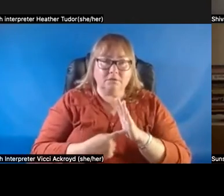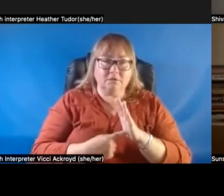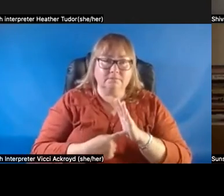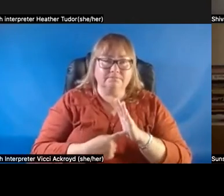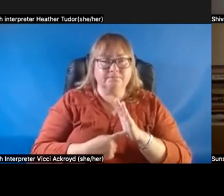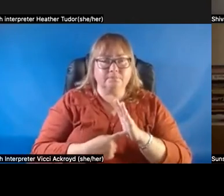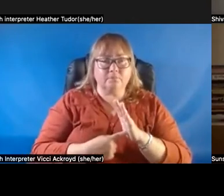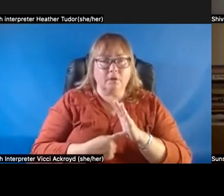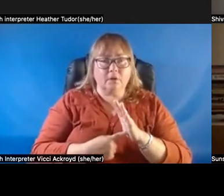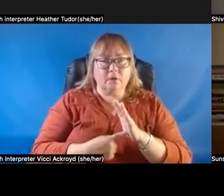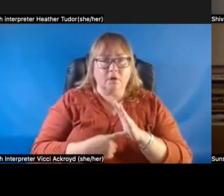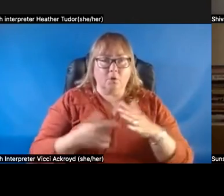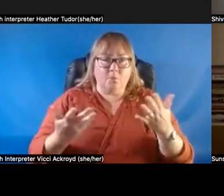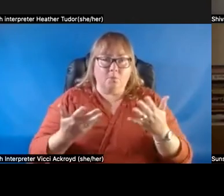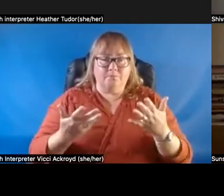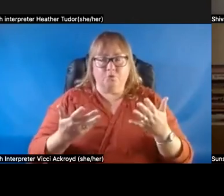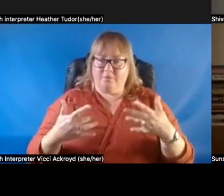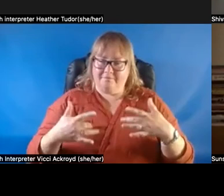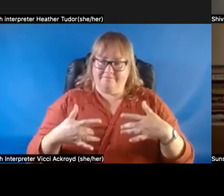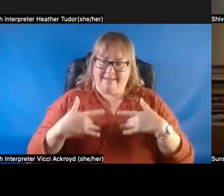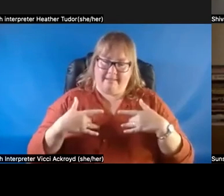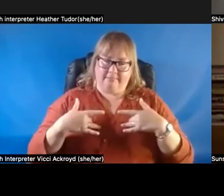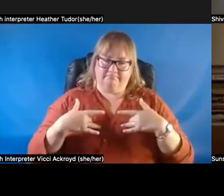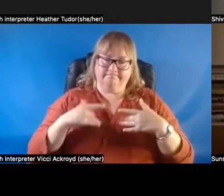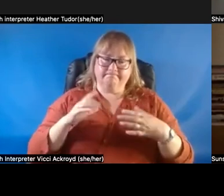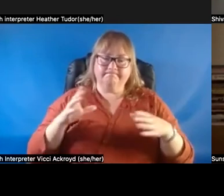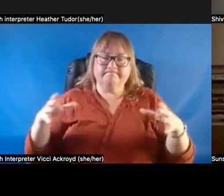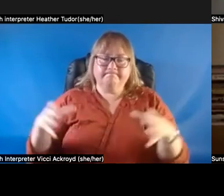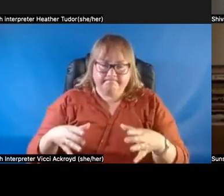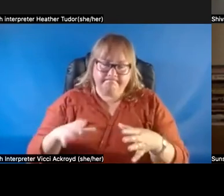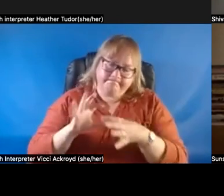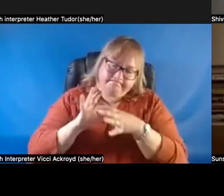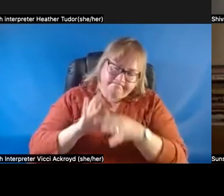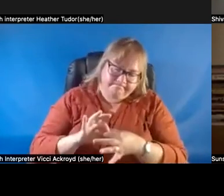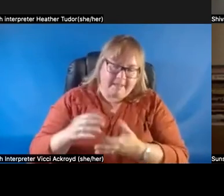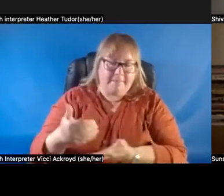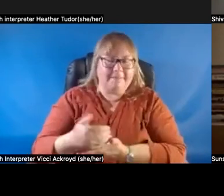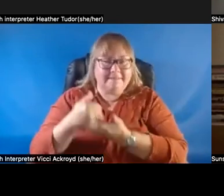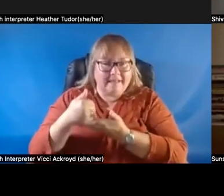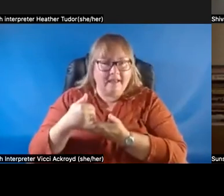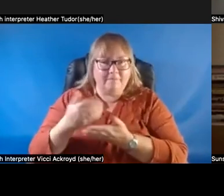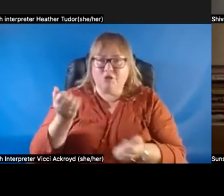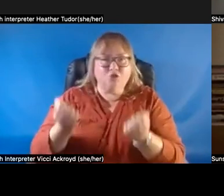the place where you feel safe to talk about these things without getting judged, without getting